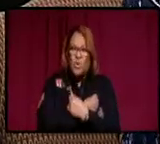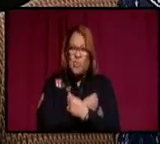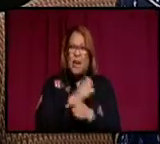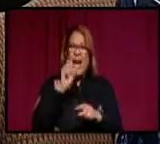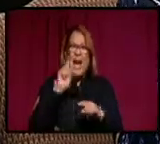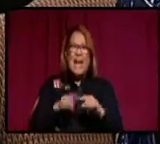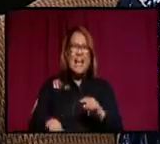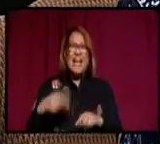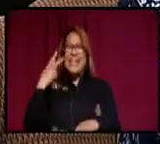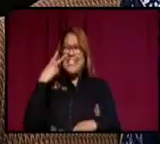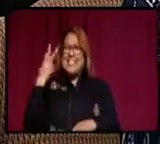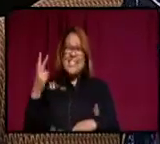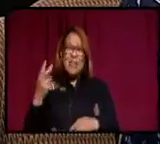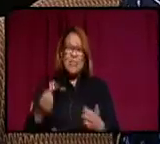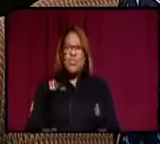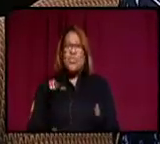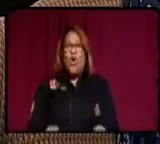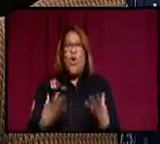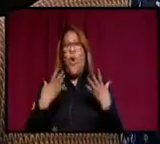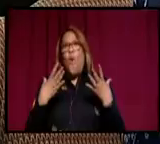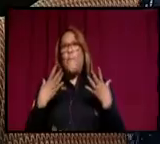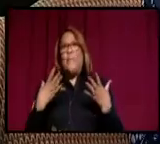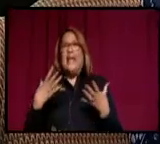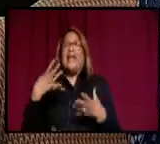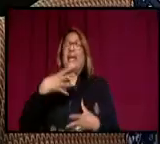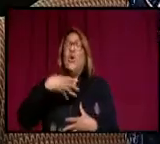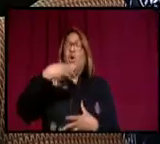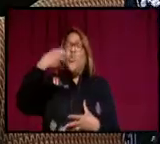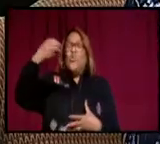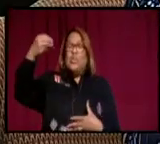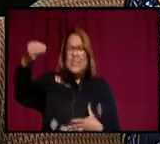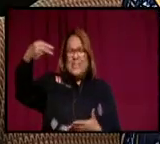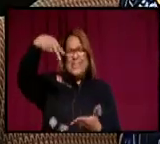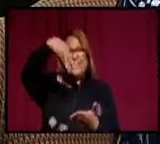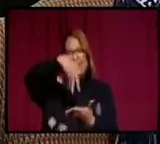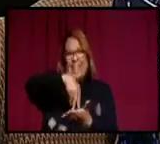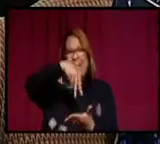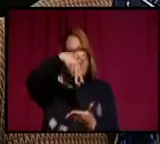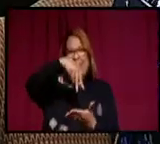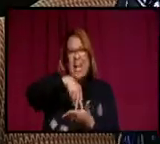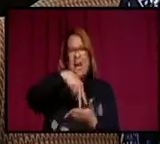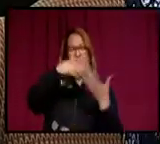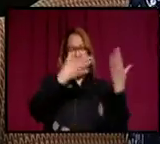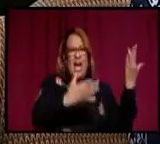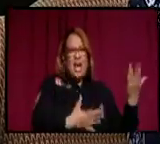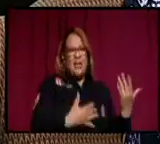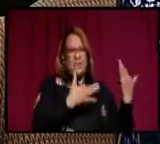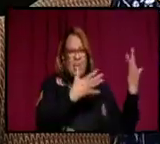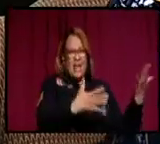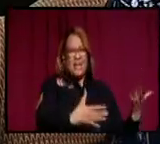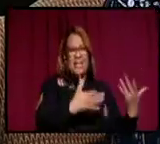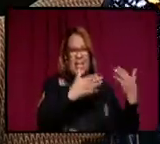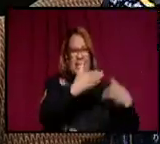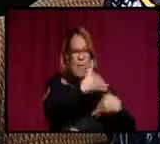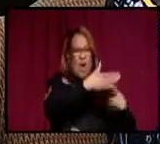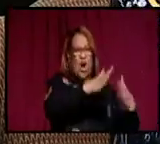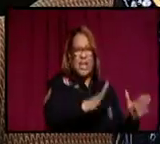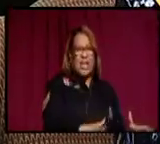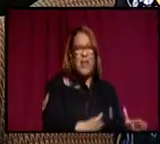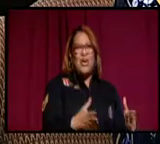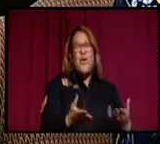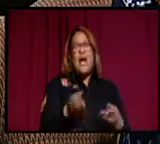him. And there's so many who are standing outside in the parking lots while their loved ones are in